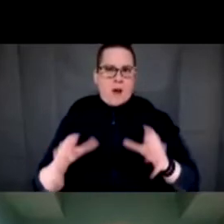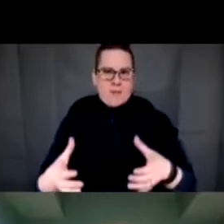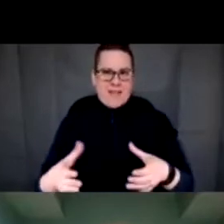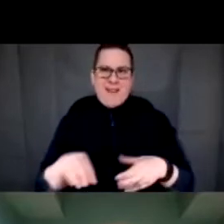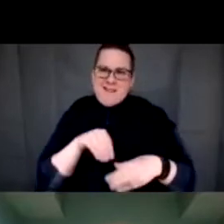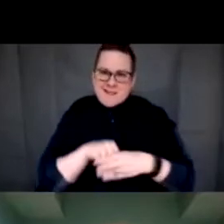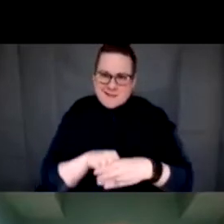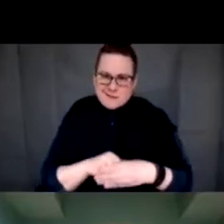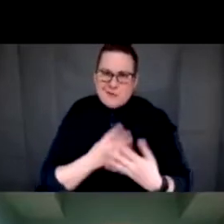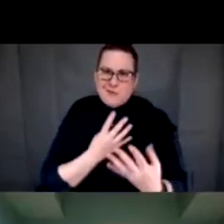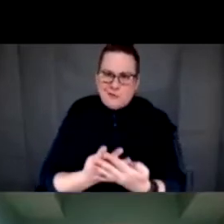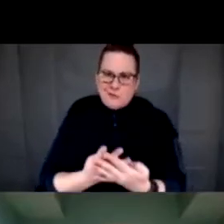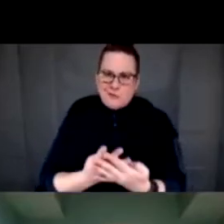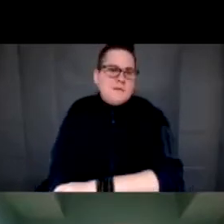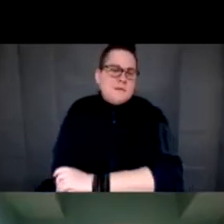incarcerated.